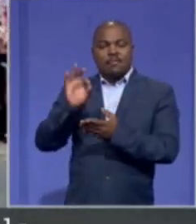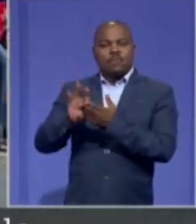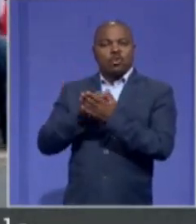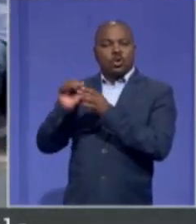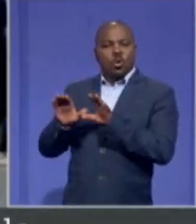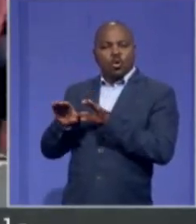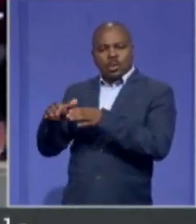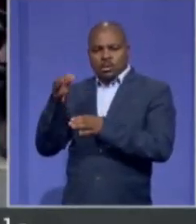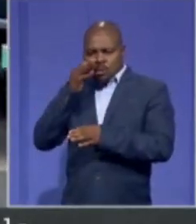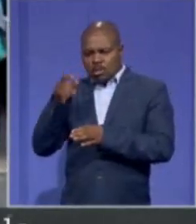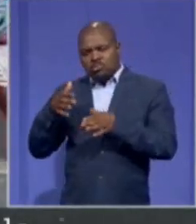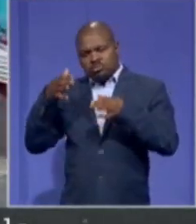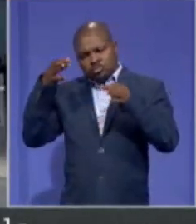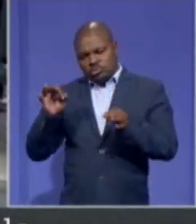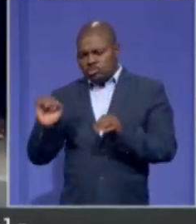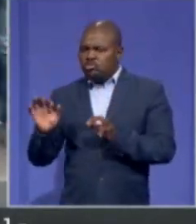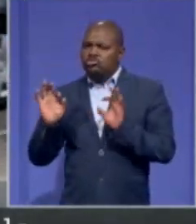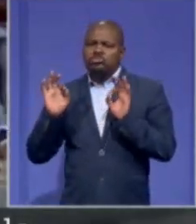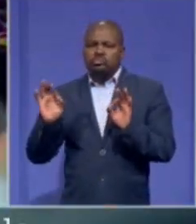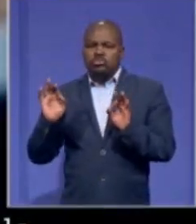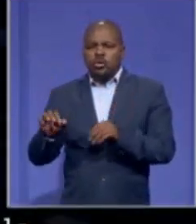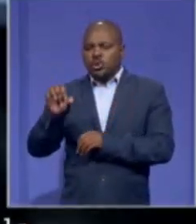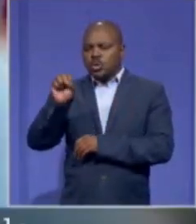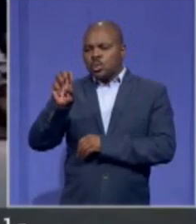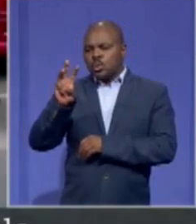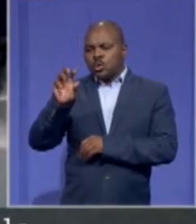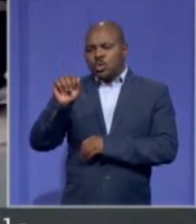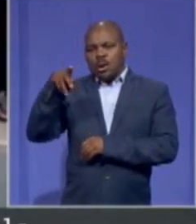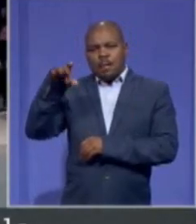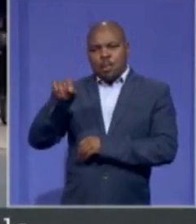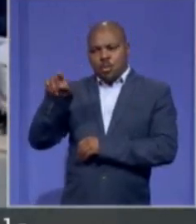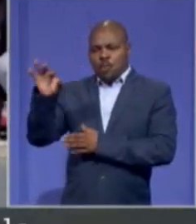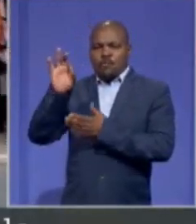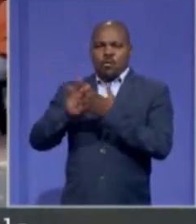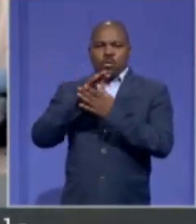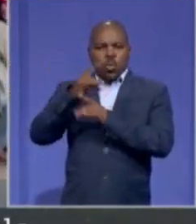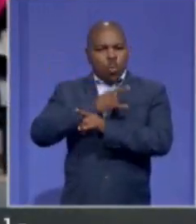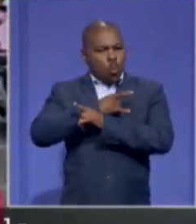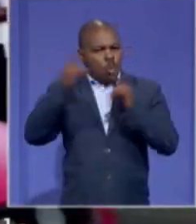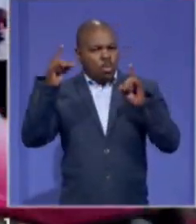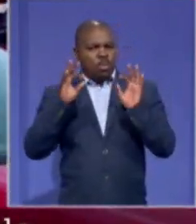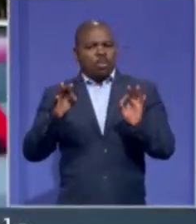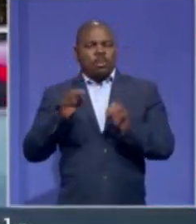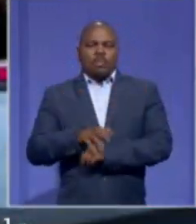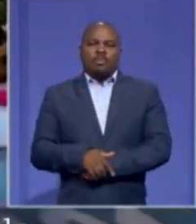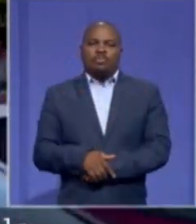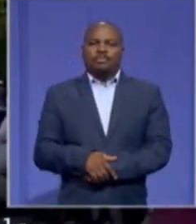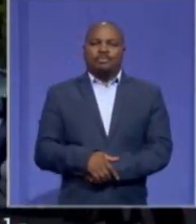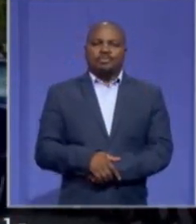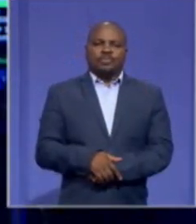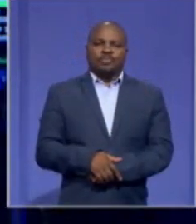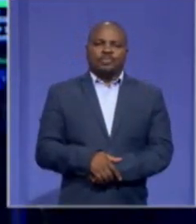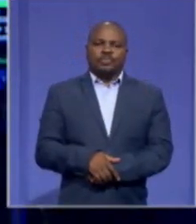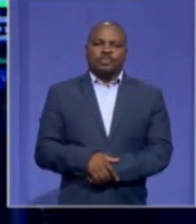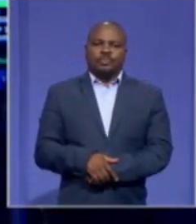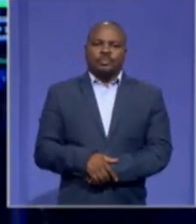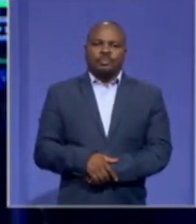e sireletsa qeto ya yona ya hore mokga wa SWAPO ke yona o hapileng dikgetho tse akaretsang tsa naha.